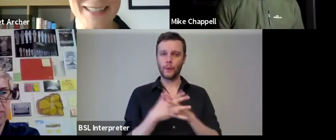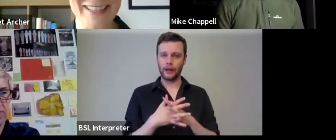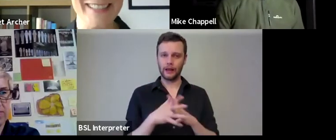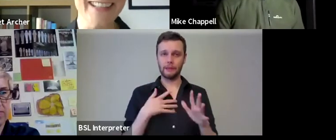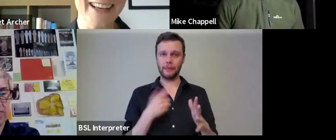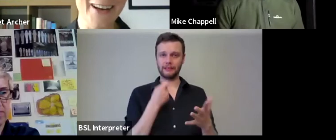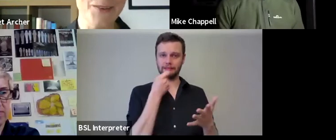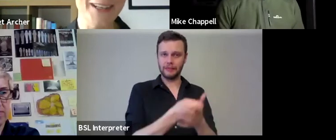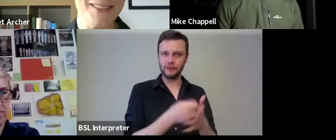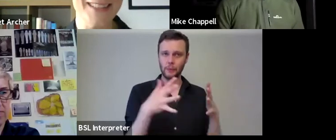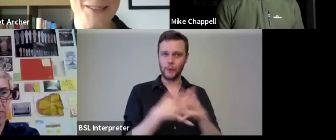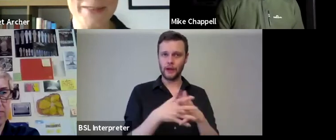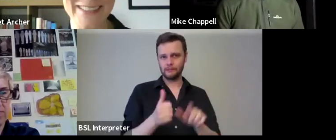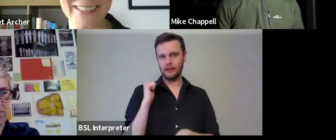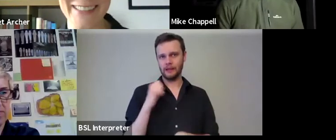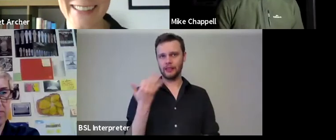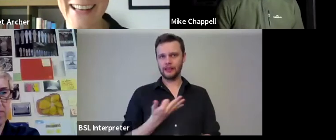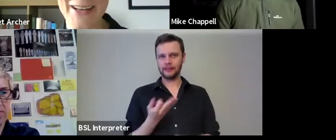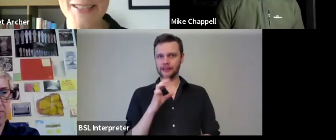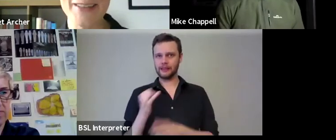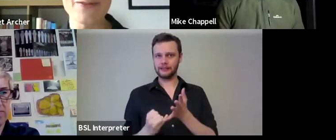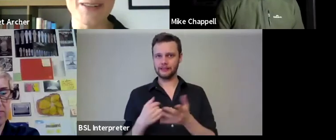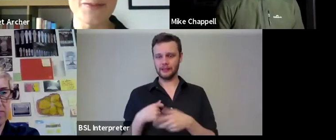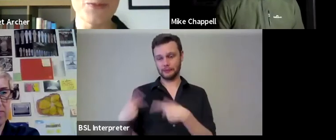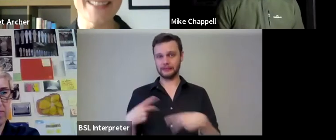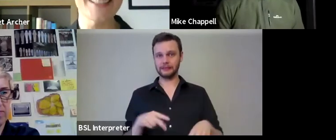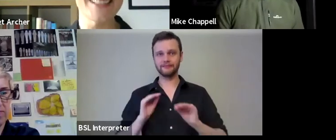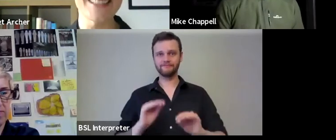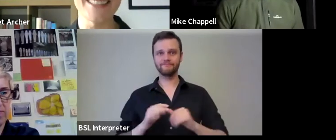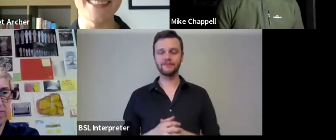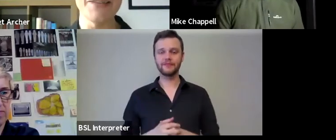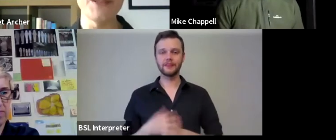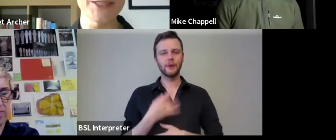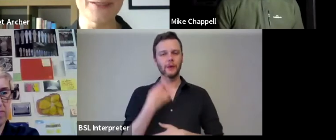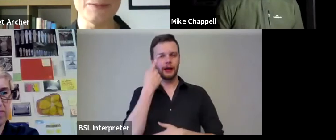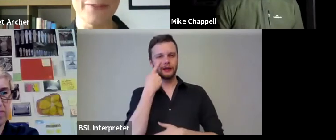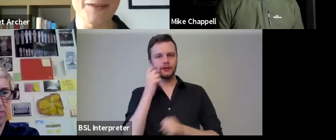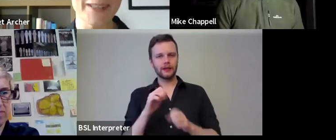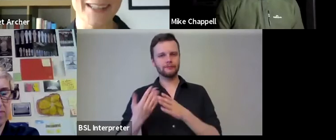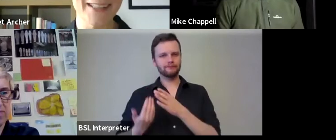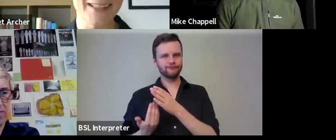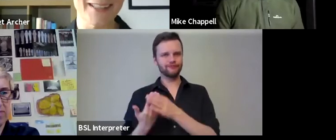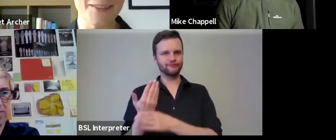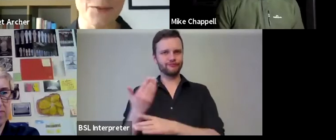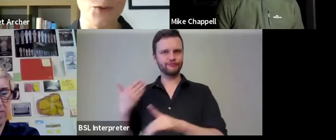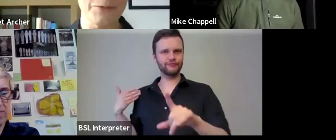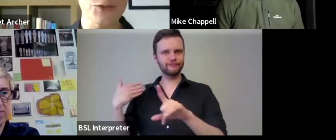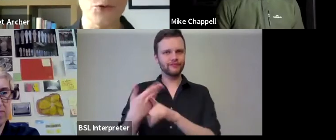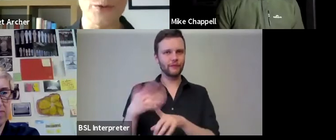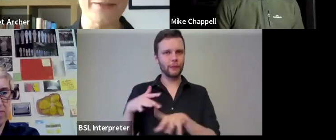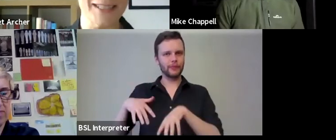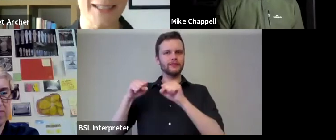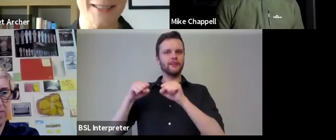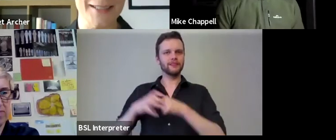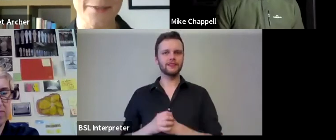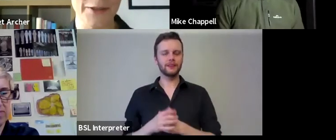Wayne in the 90s. When I was a dance presenter, so I've witnessed his evolution from the very beginning. And because